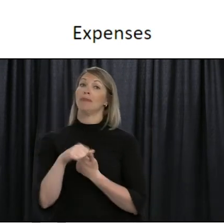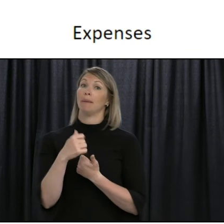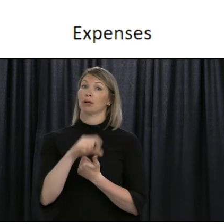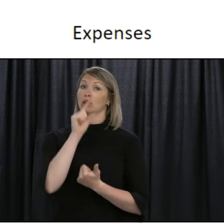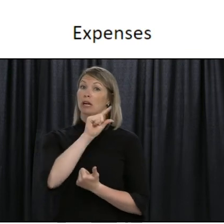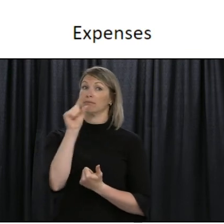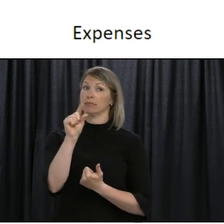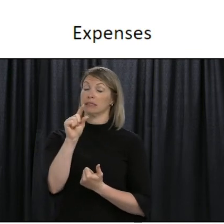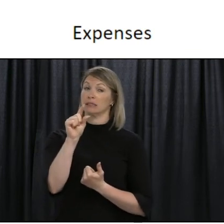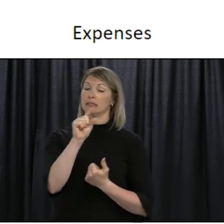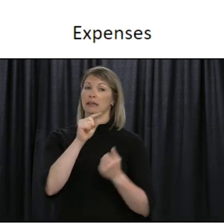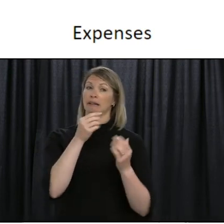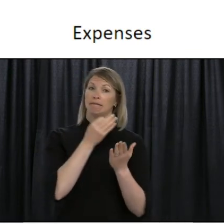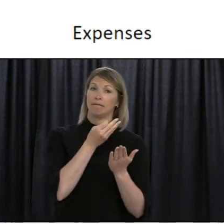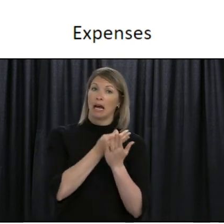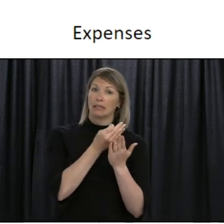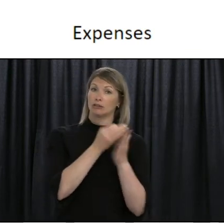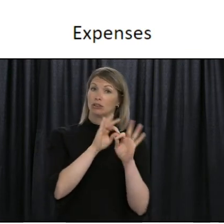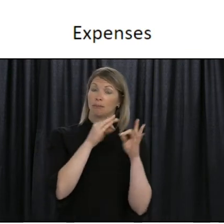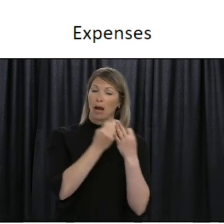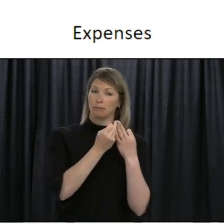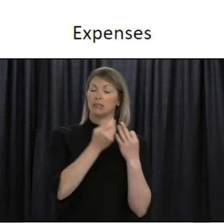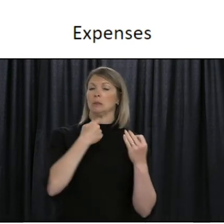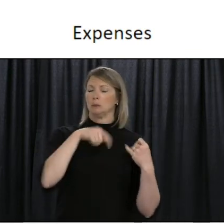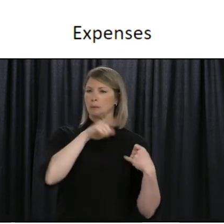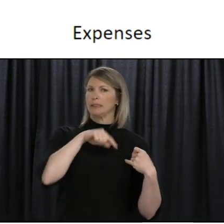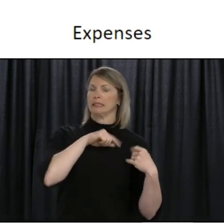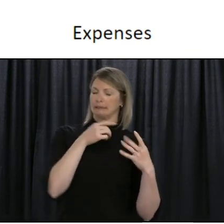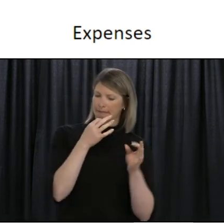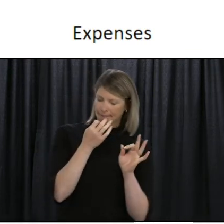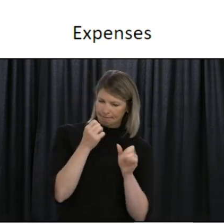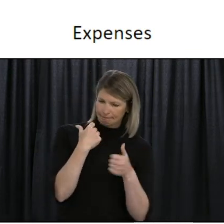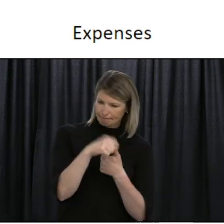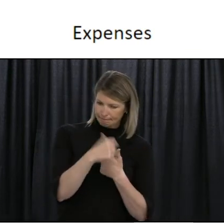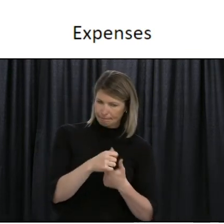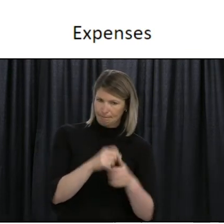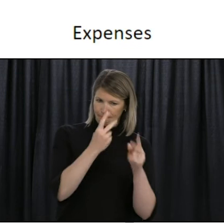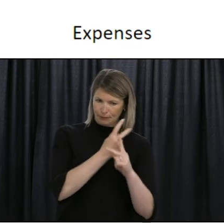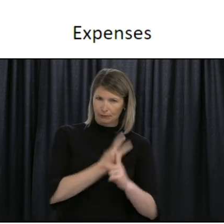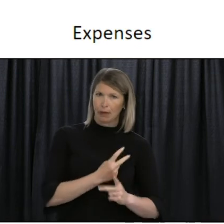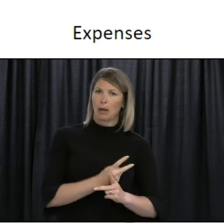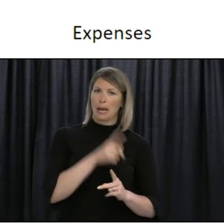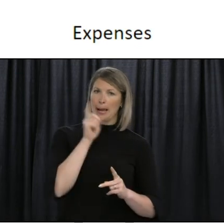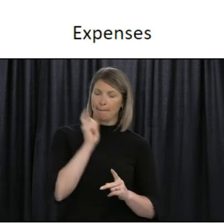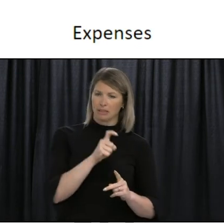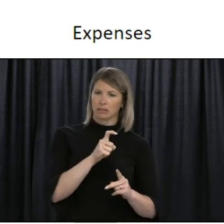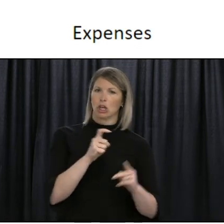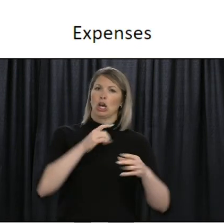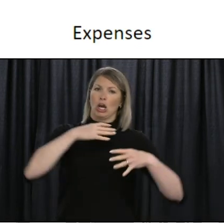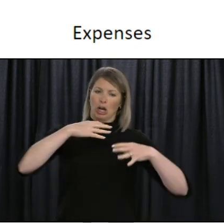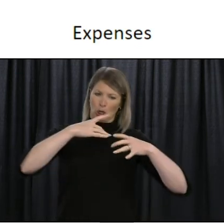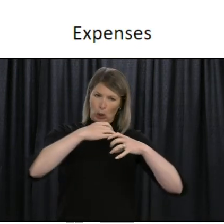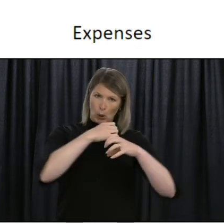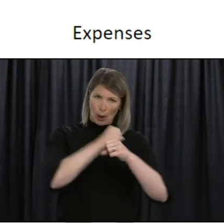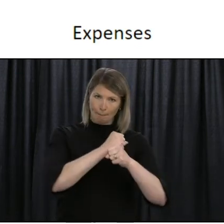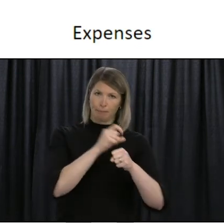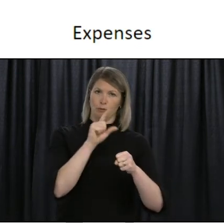standards, we were required to include this agreement booked in this fiscal year, or the fiscal